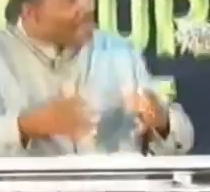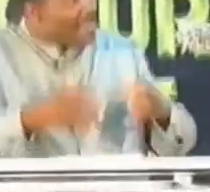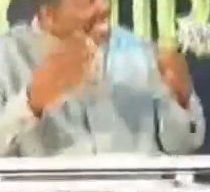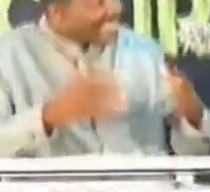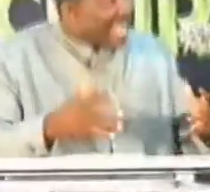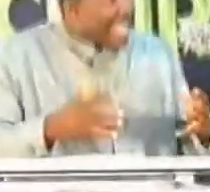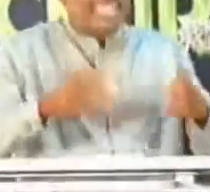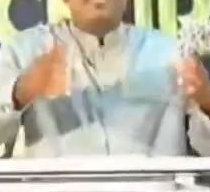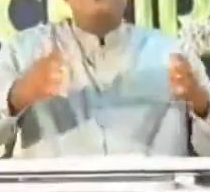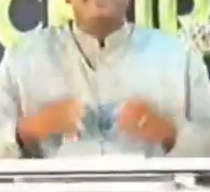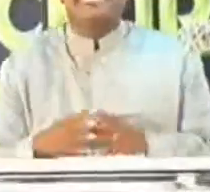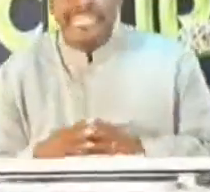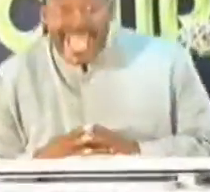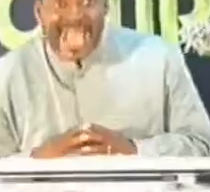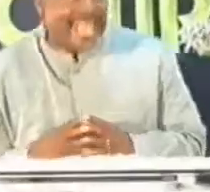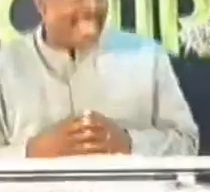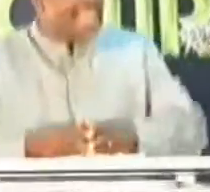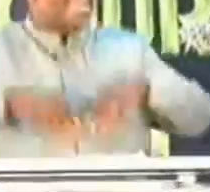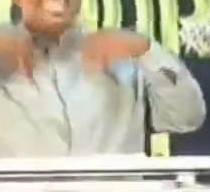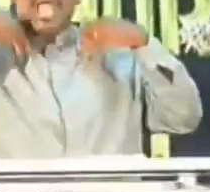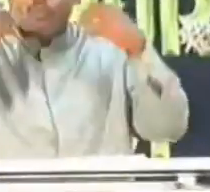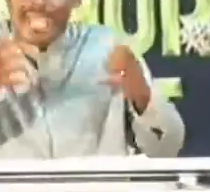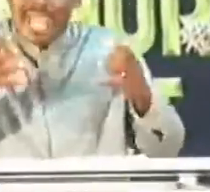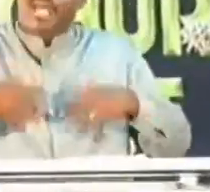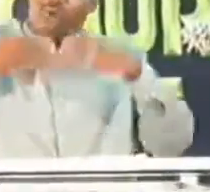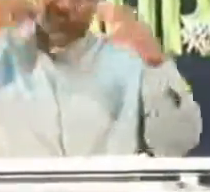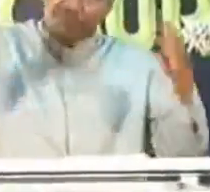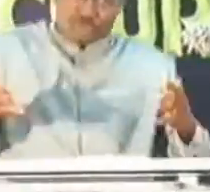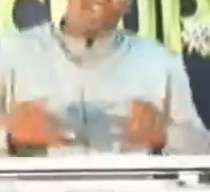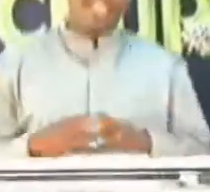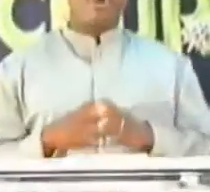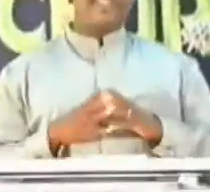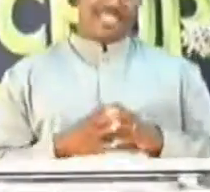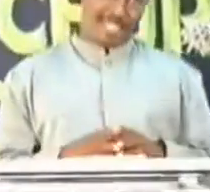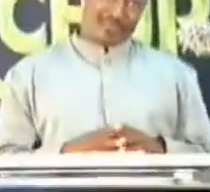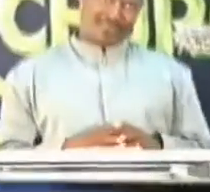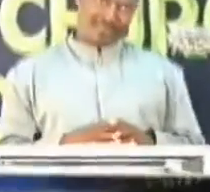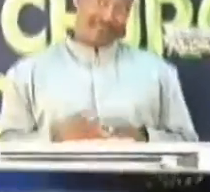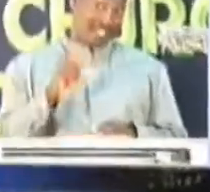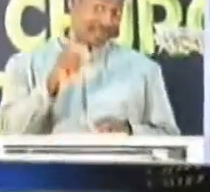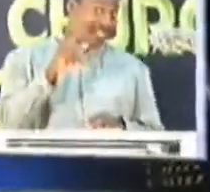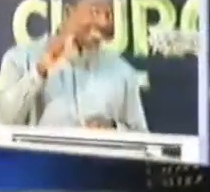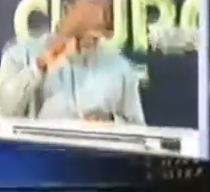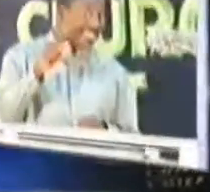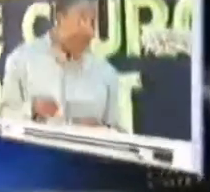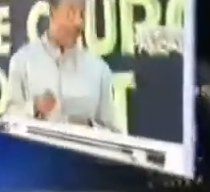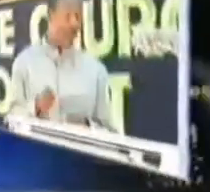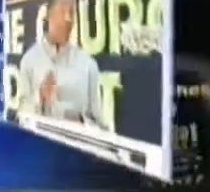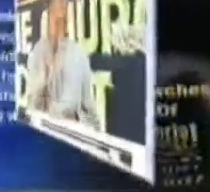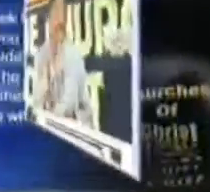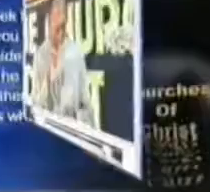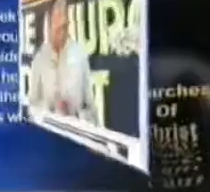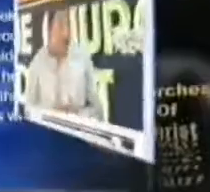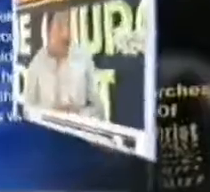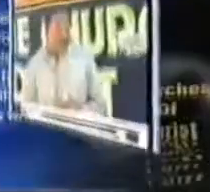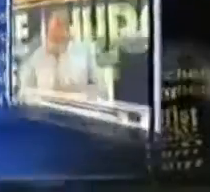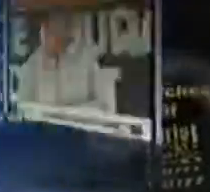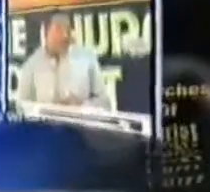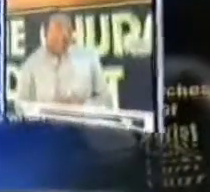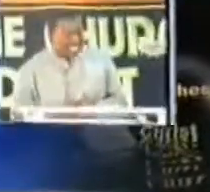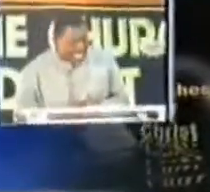sa asoro no behia sika ade ade dwuma bi dia ane ade e kwan ana asoro no mfa so na onfa nye 1 Corinthians 16 ho no che verse number